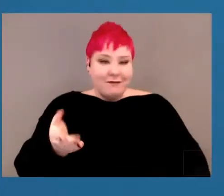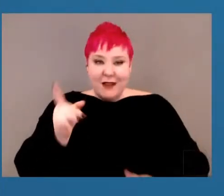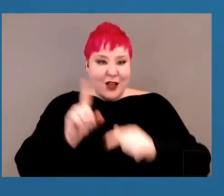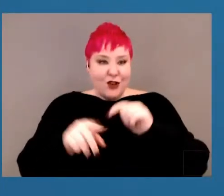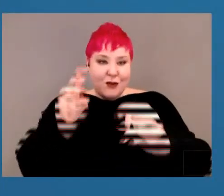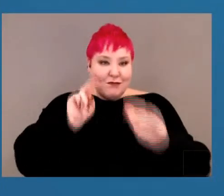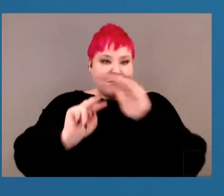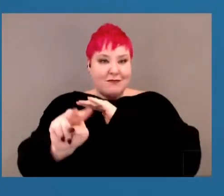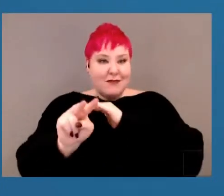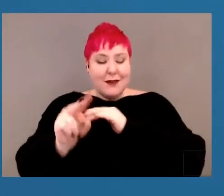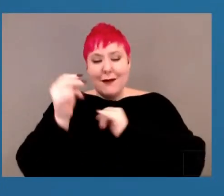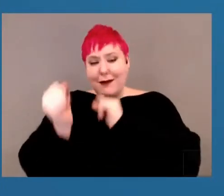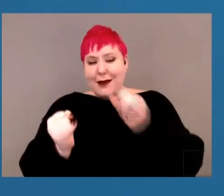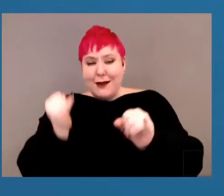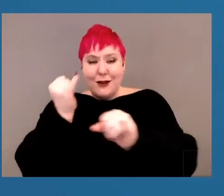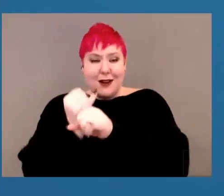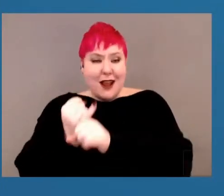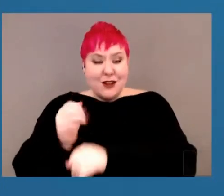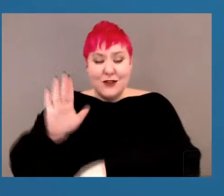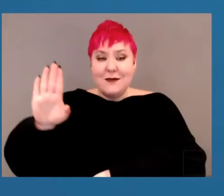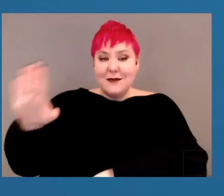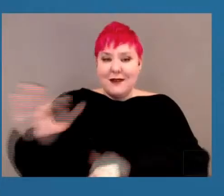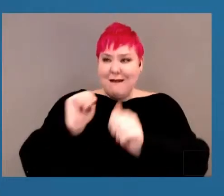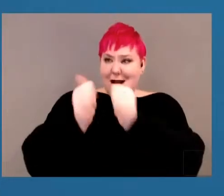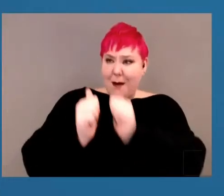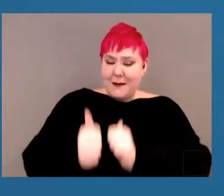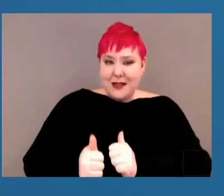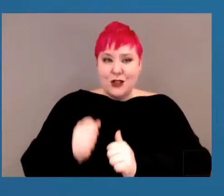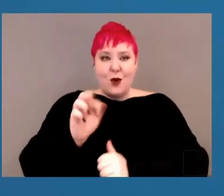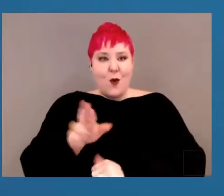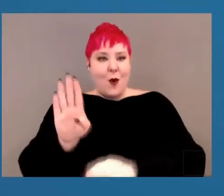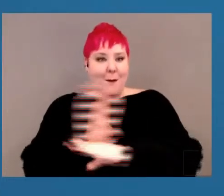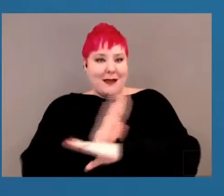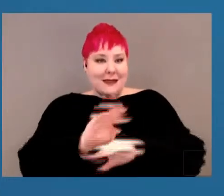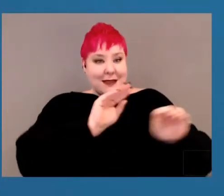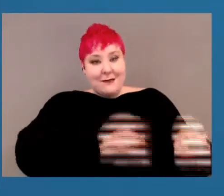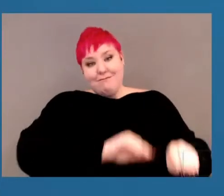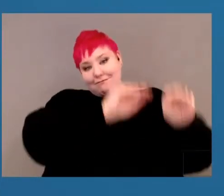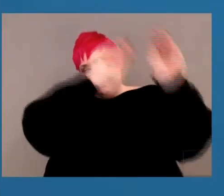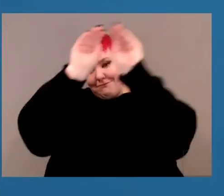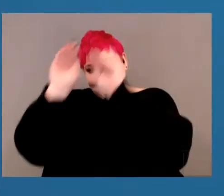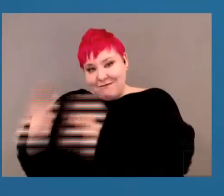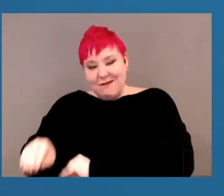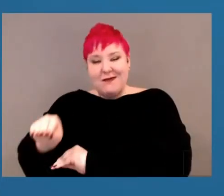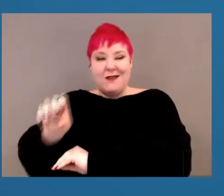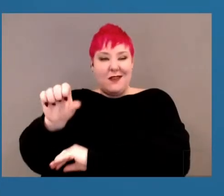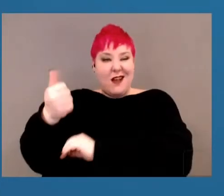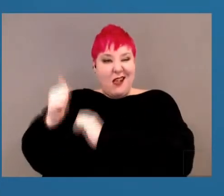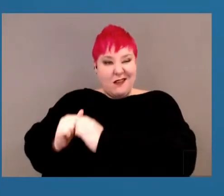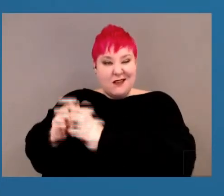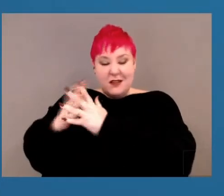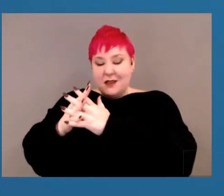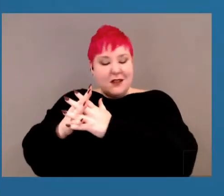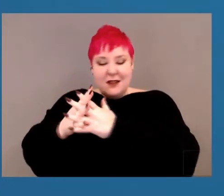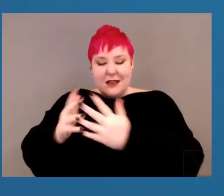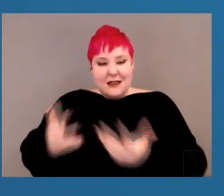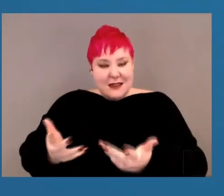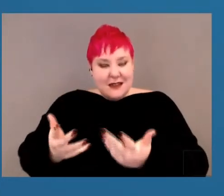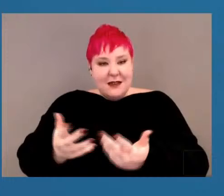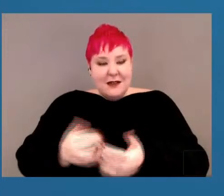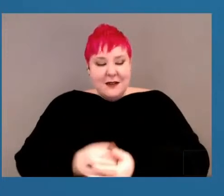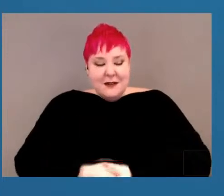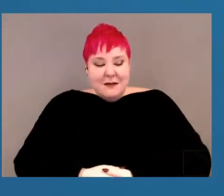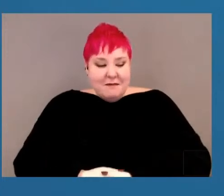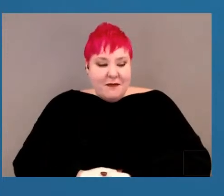competition or businesses going to warmer weather and a variety of reasons leaving upstate New York. And it hit